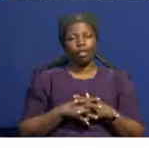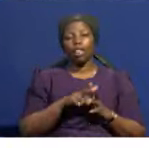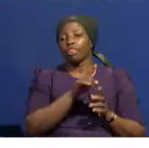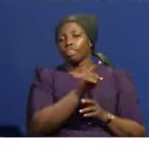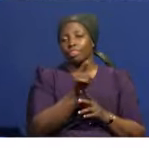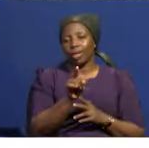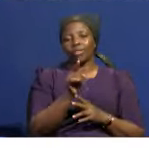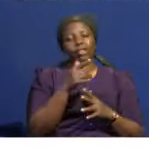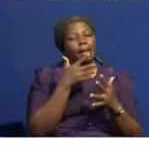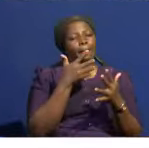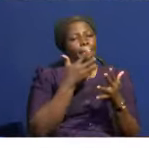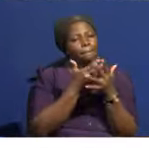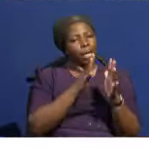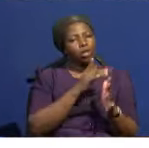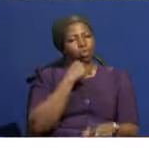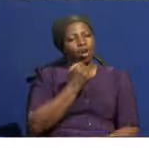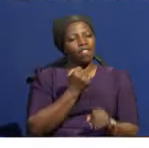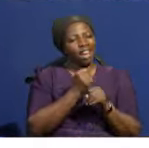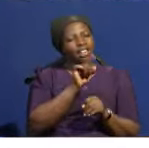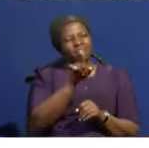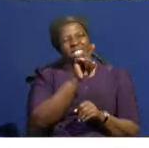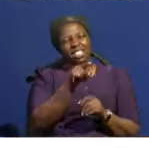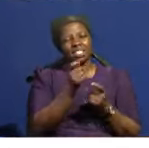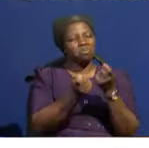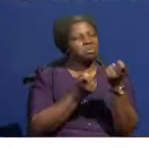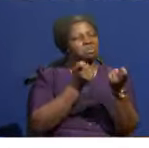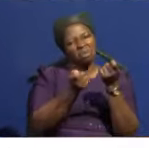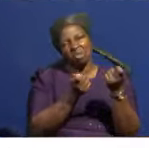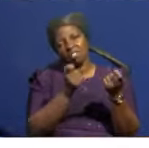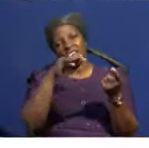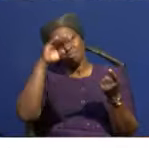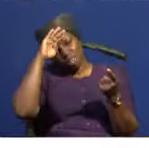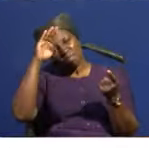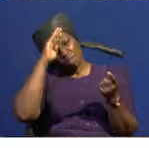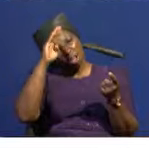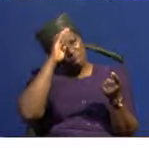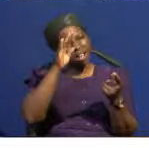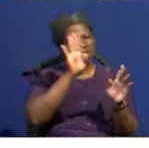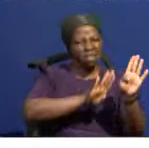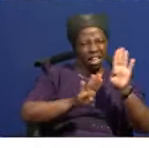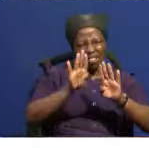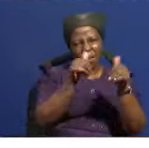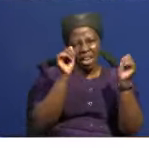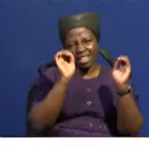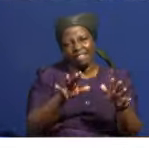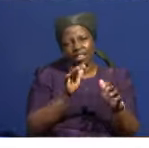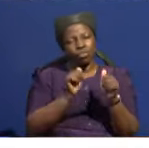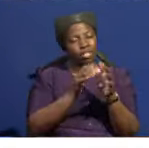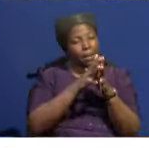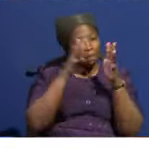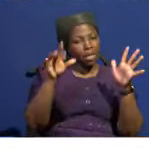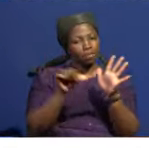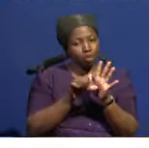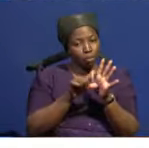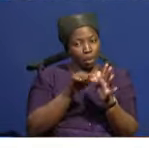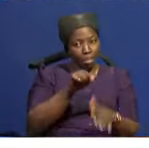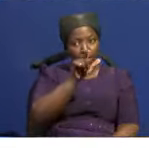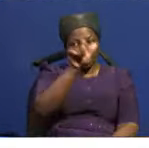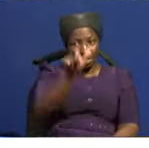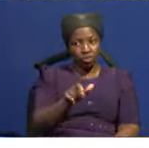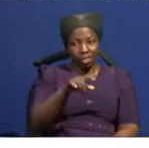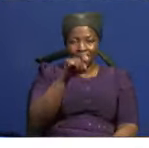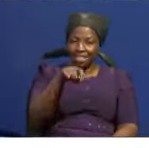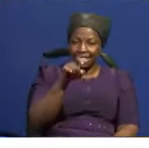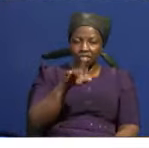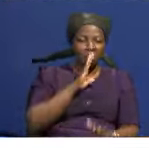are petty offenders, you know, like being drunk and disorderly, which is a very big problem here in this region, they need